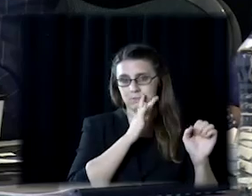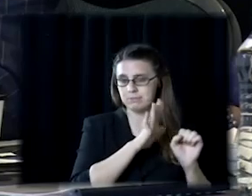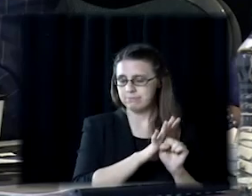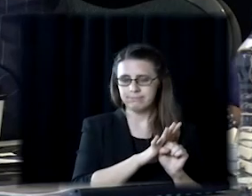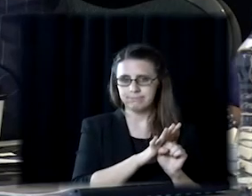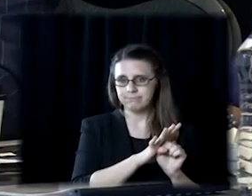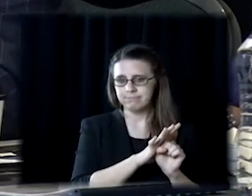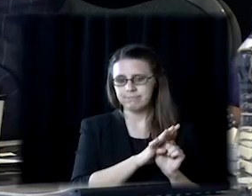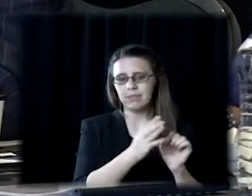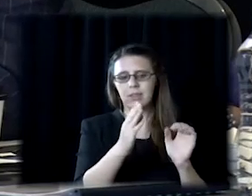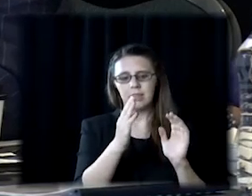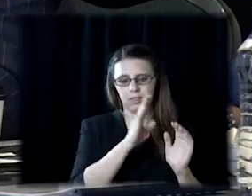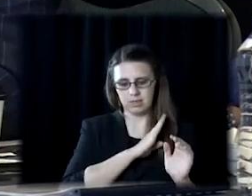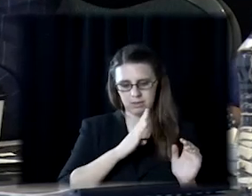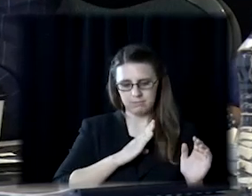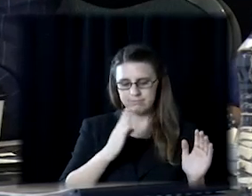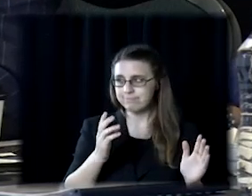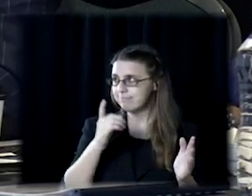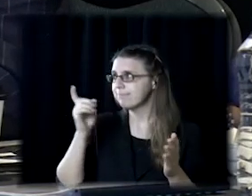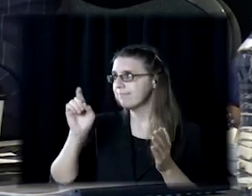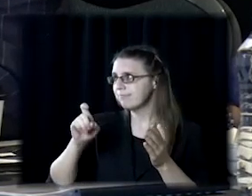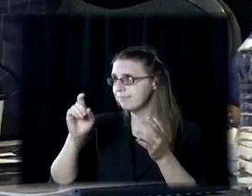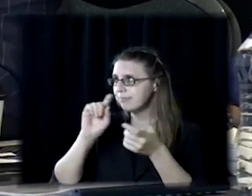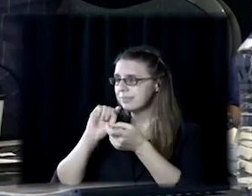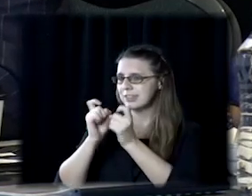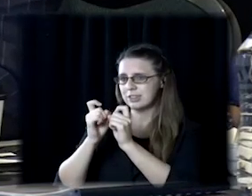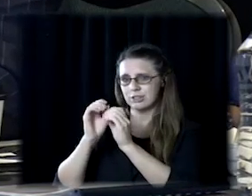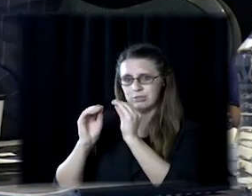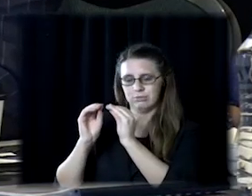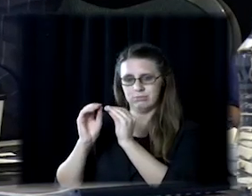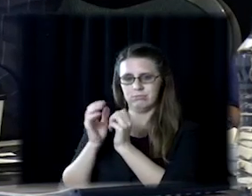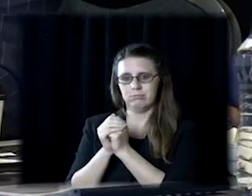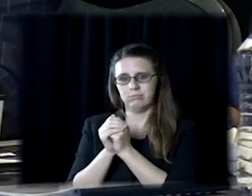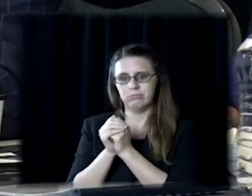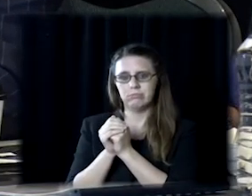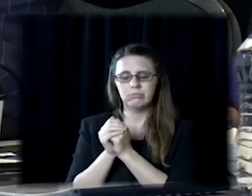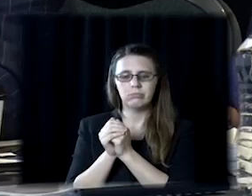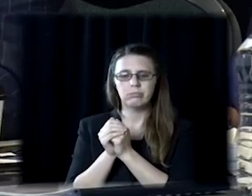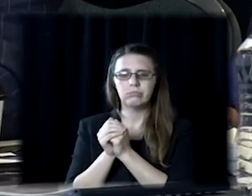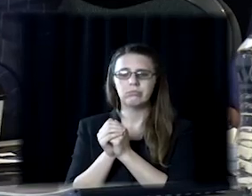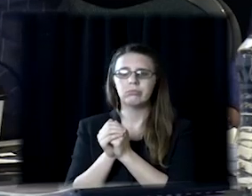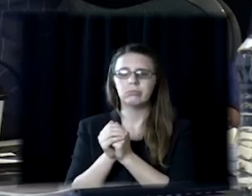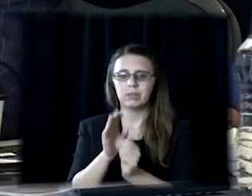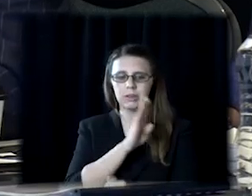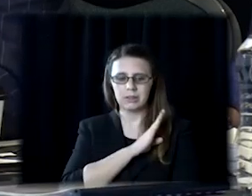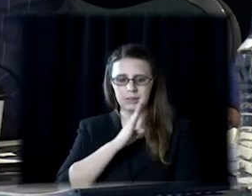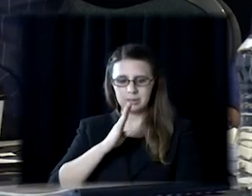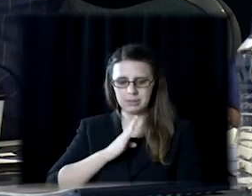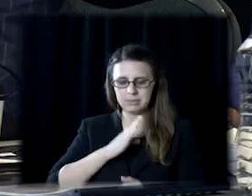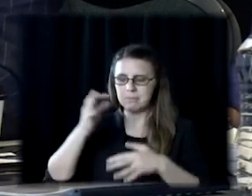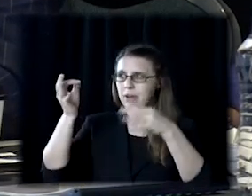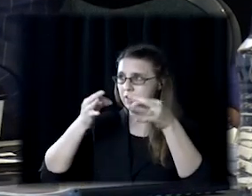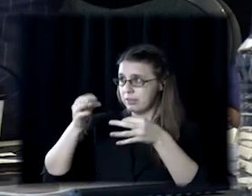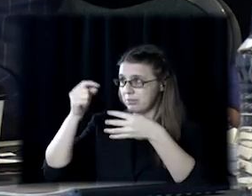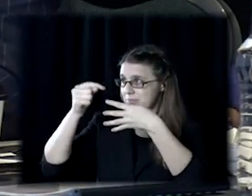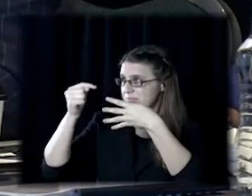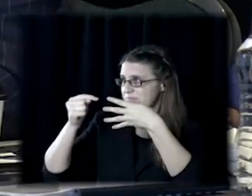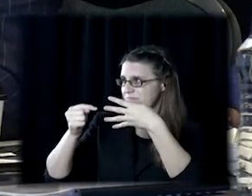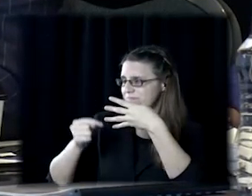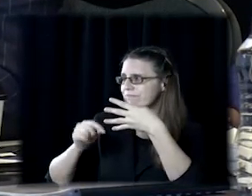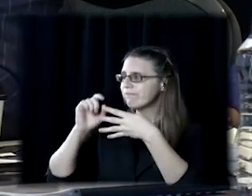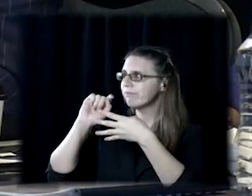recommended revisions. And whereas the Board's notice to the Governor described the violations that the Board had identified. And whereas